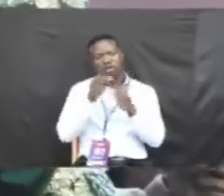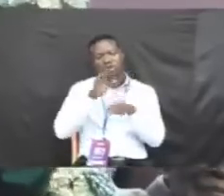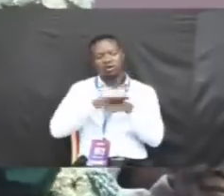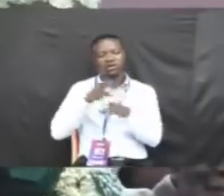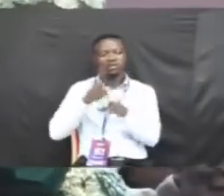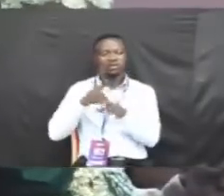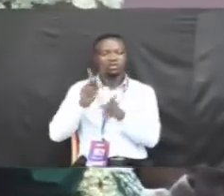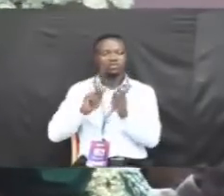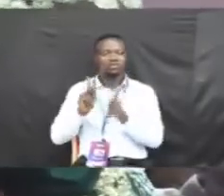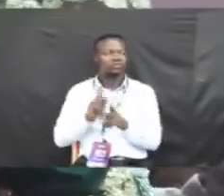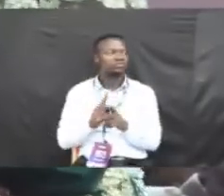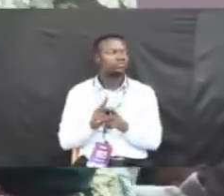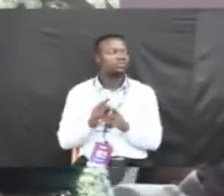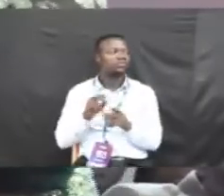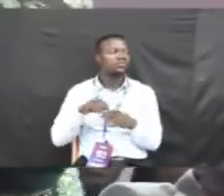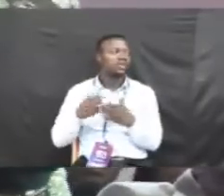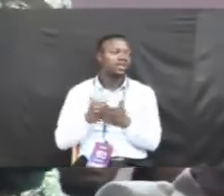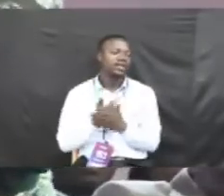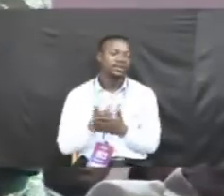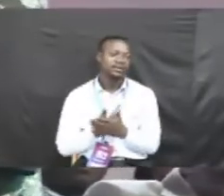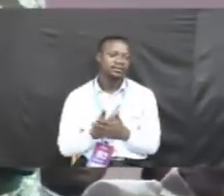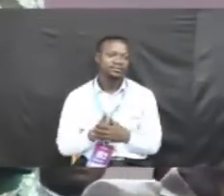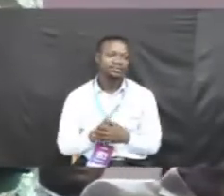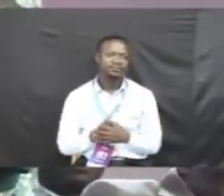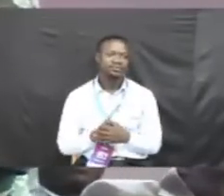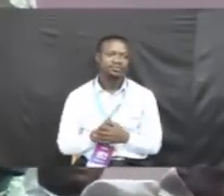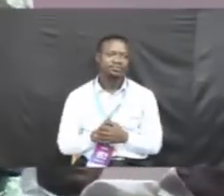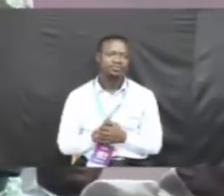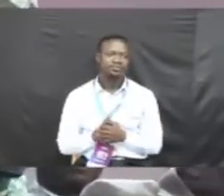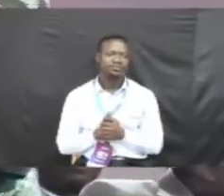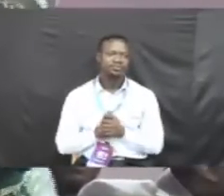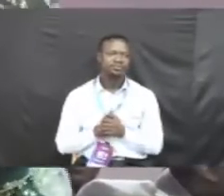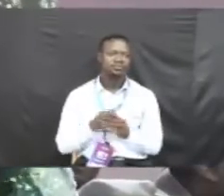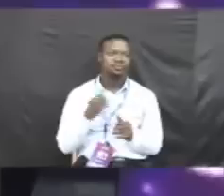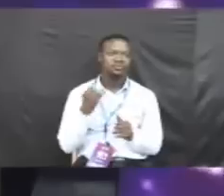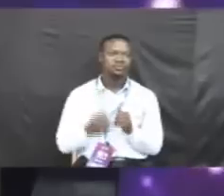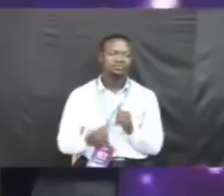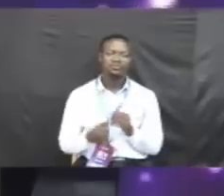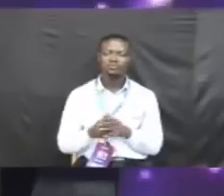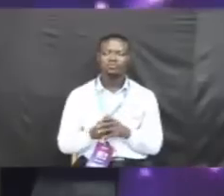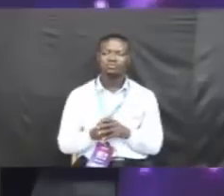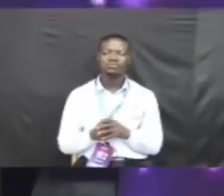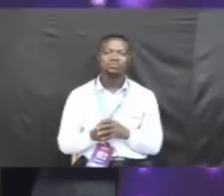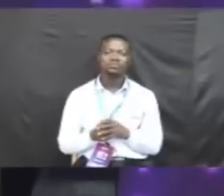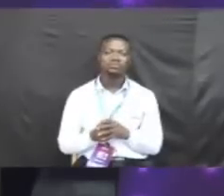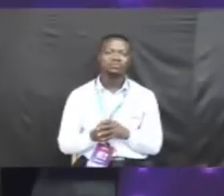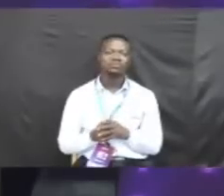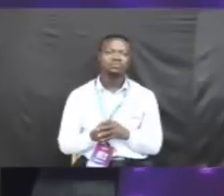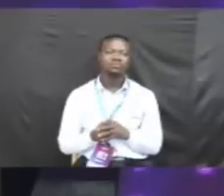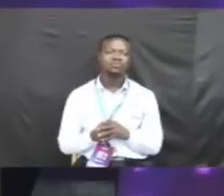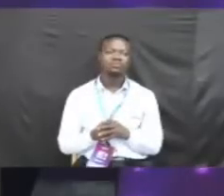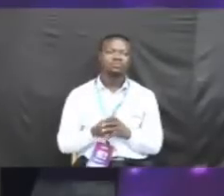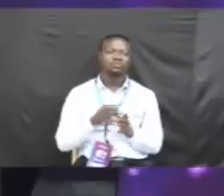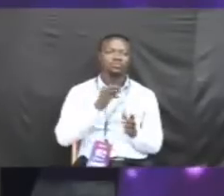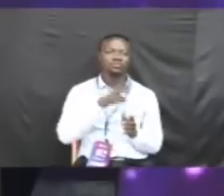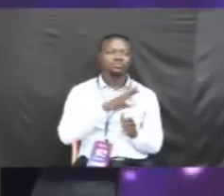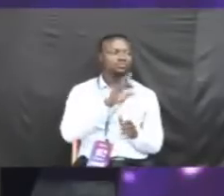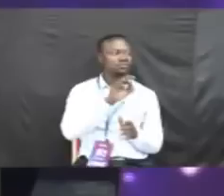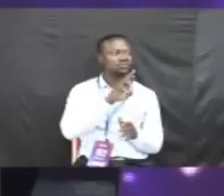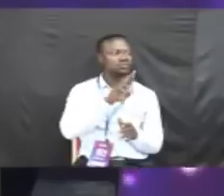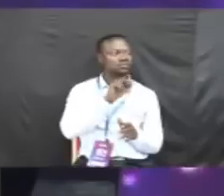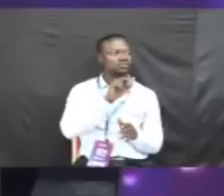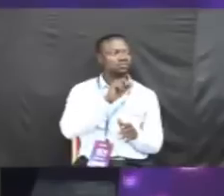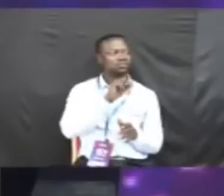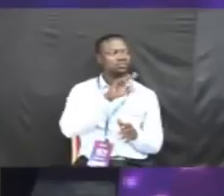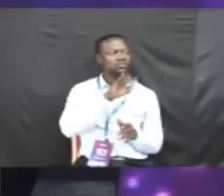with disability in Ghana. And last but not least for now is Mr. Francis